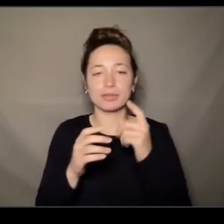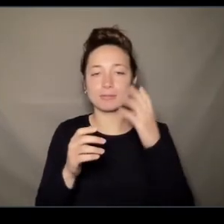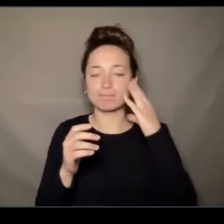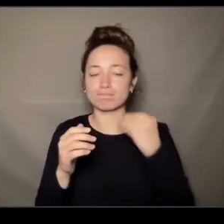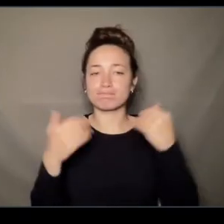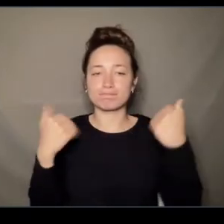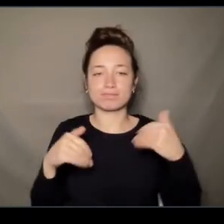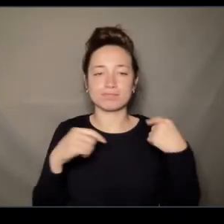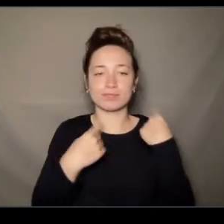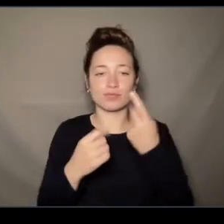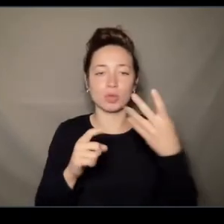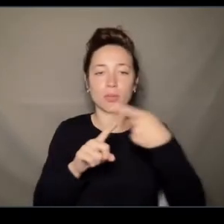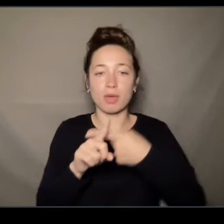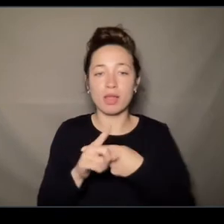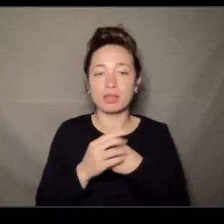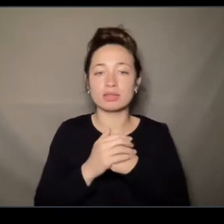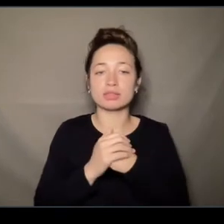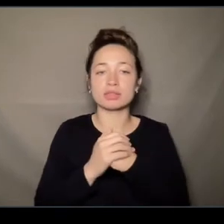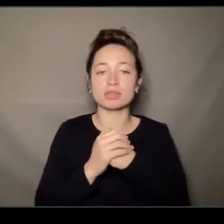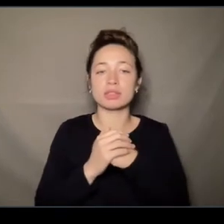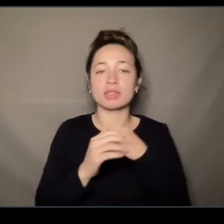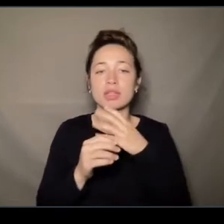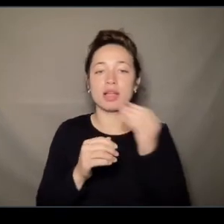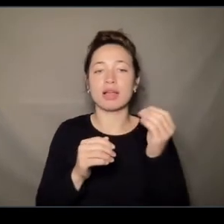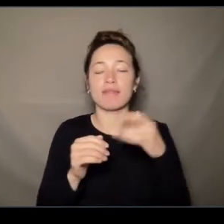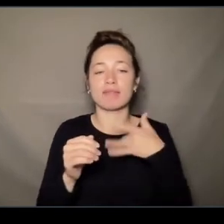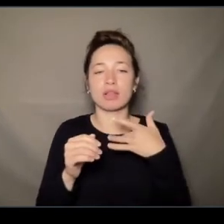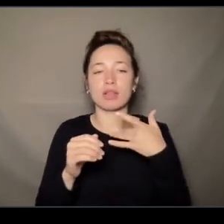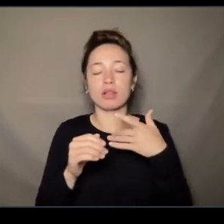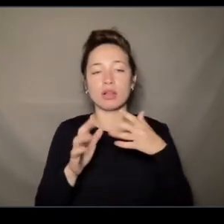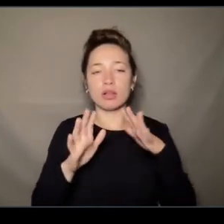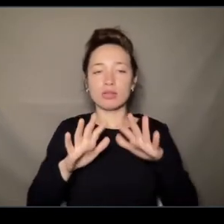really rich the last few months and has taken some of the edge off.